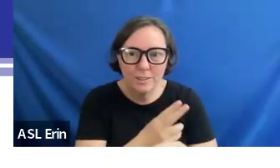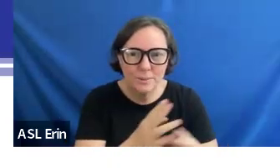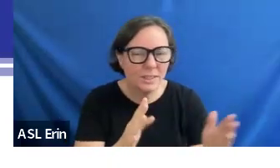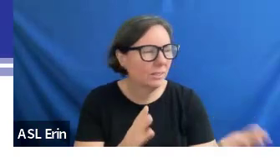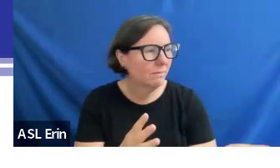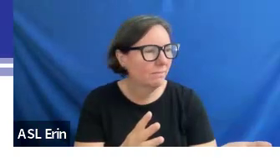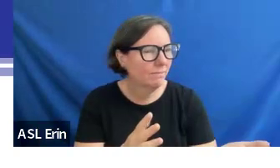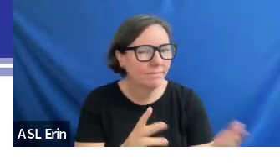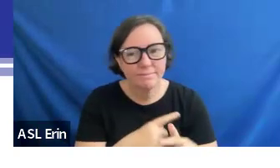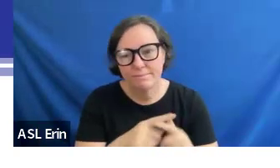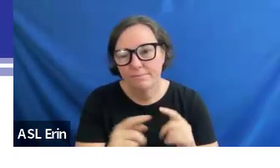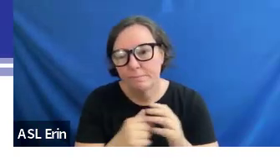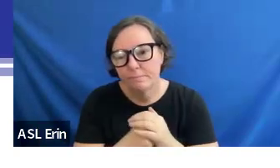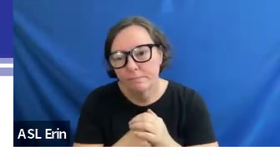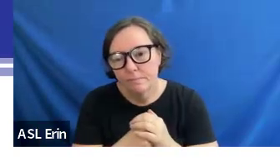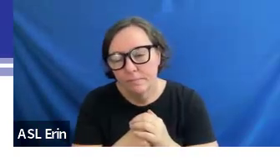And then